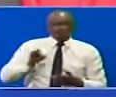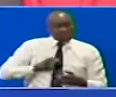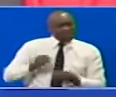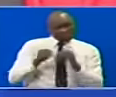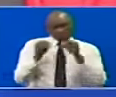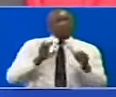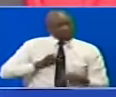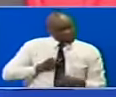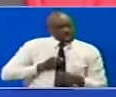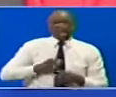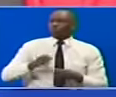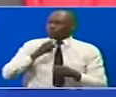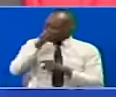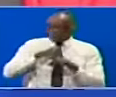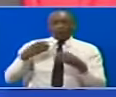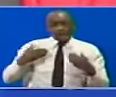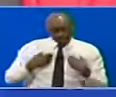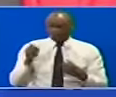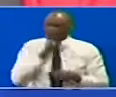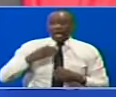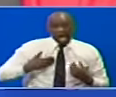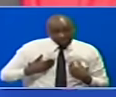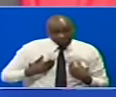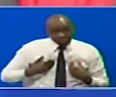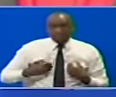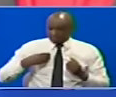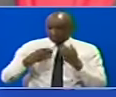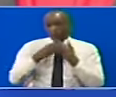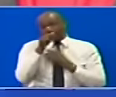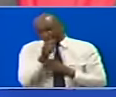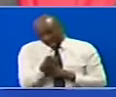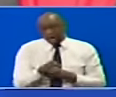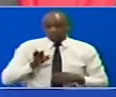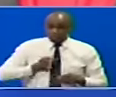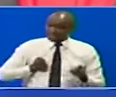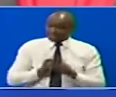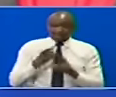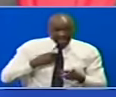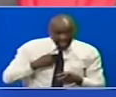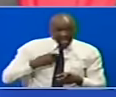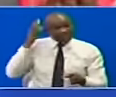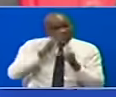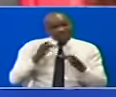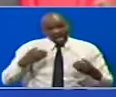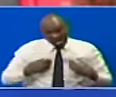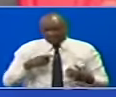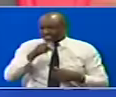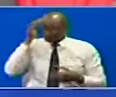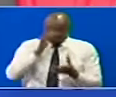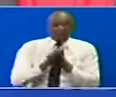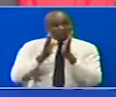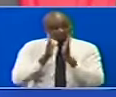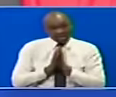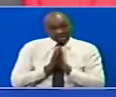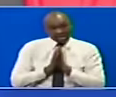movement, a very principled lady, my role model, my sister, a woman of faith, a woman who believes in prayer,